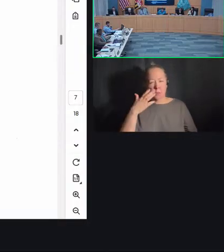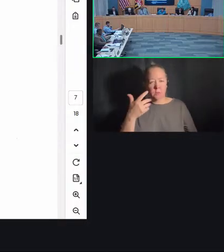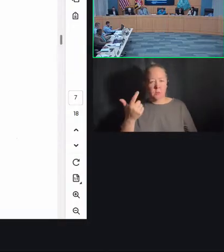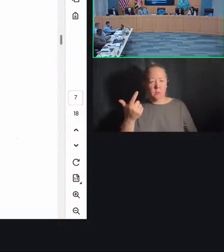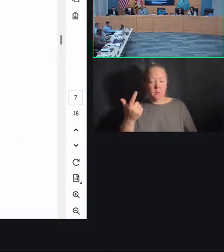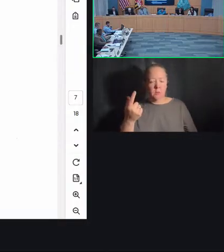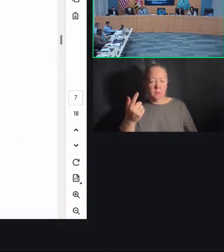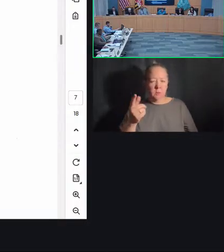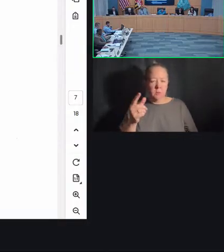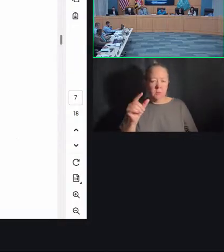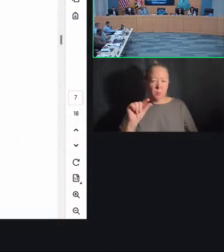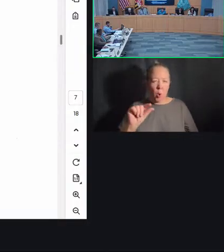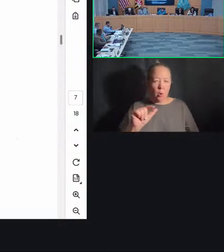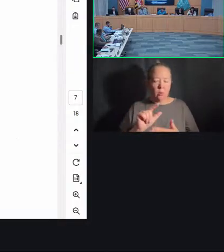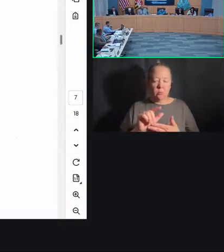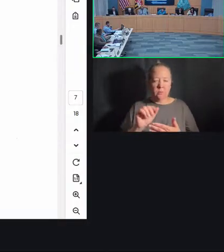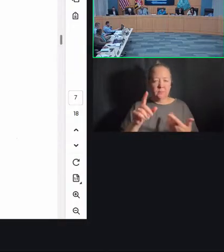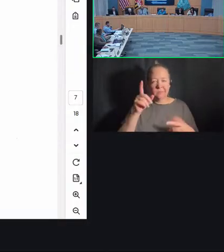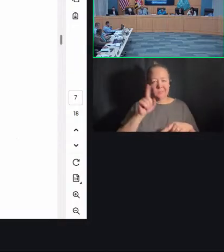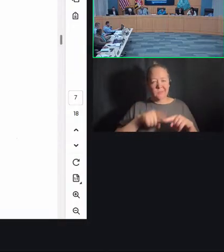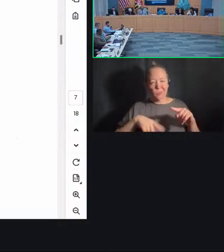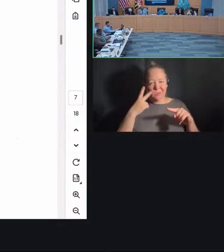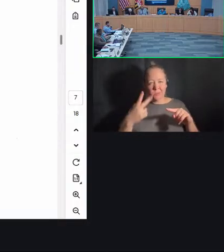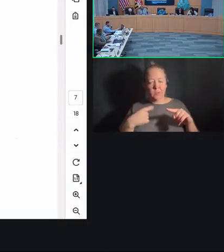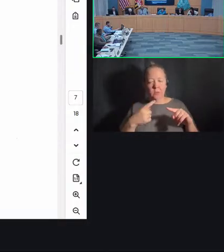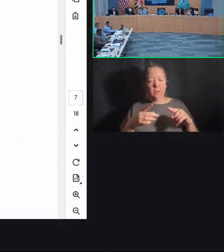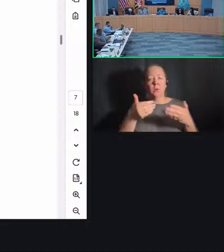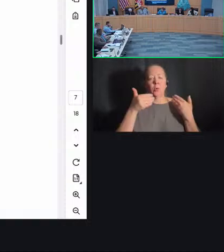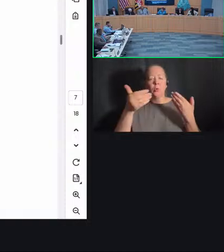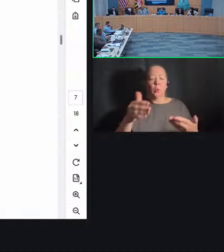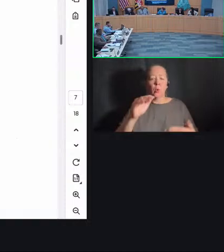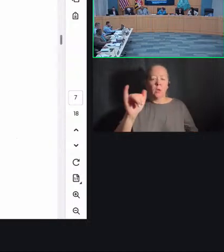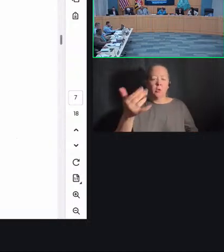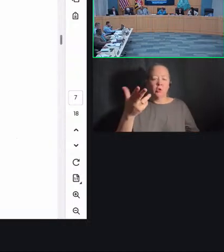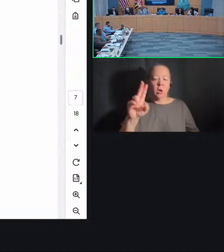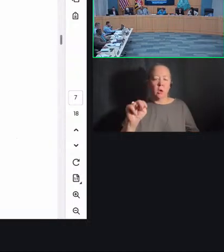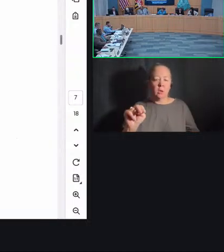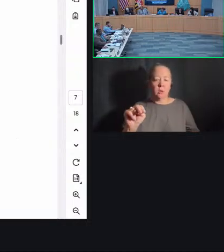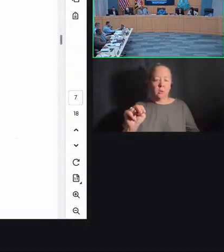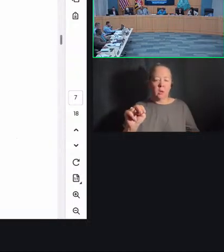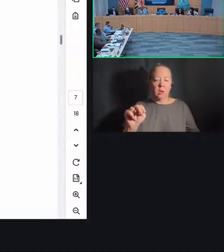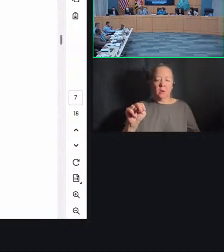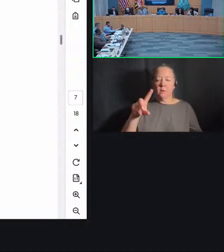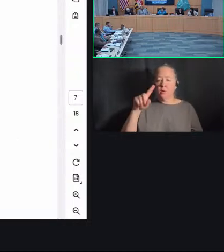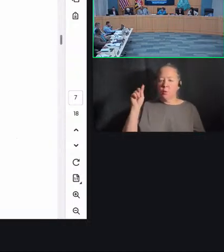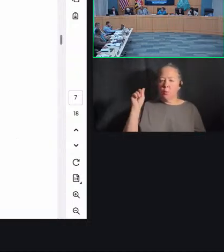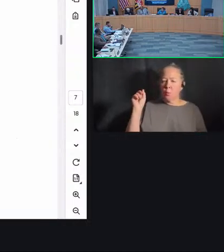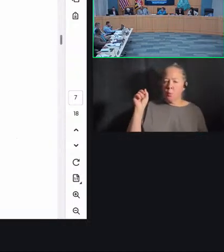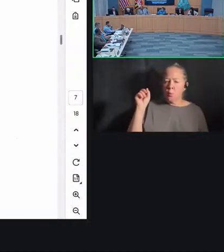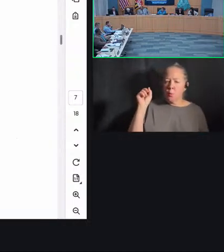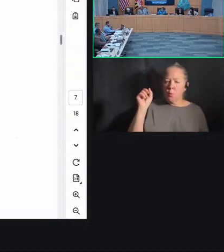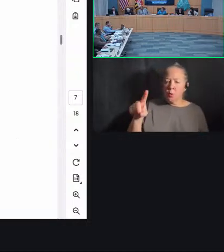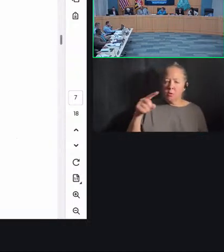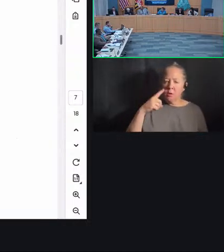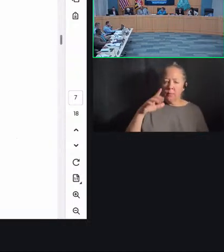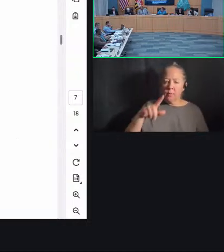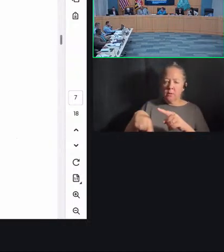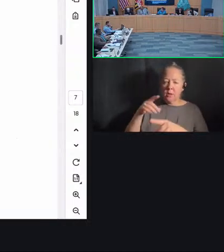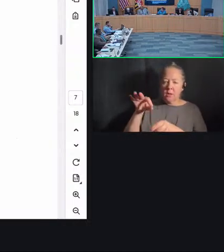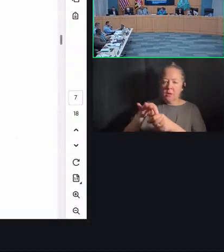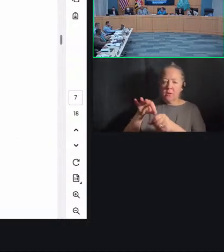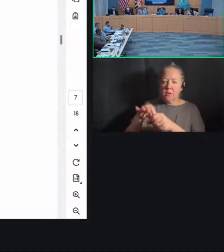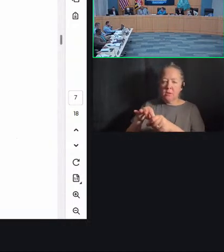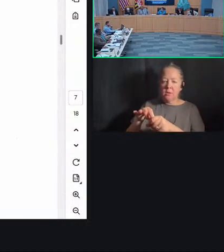jump on the elections line. I'm assuming that was Well, we're not going to spend the 2,000 this year. It's just